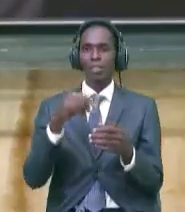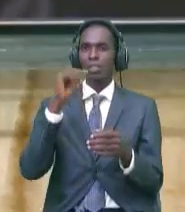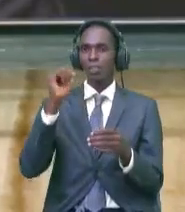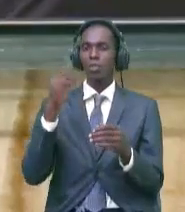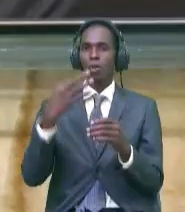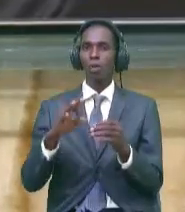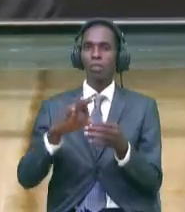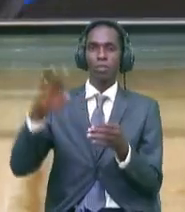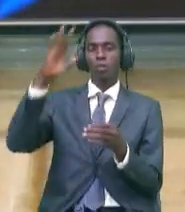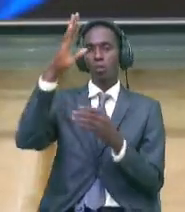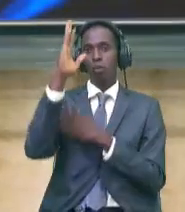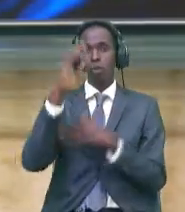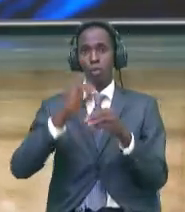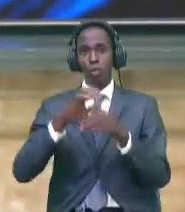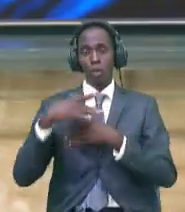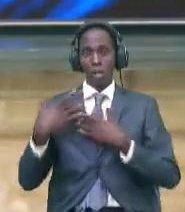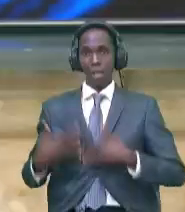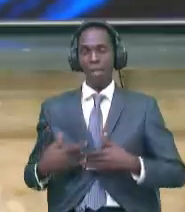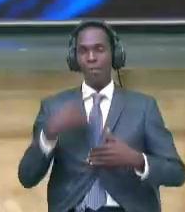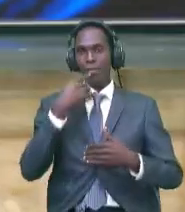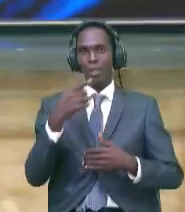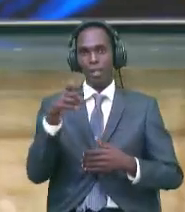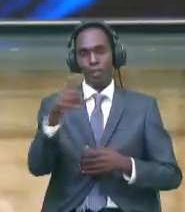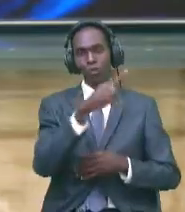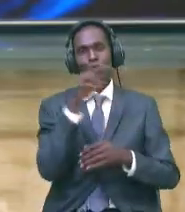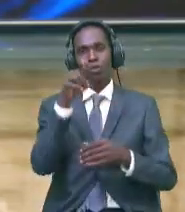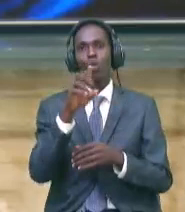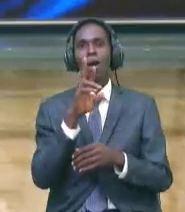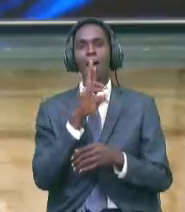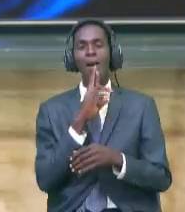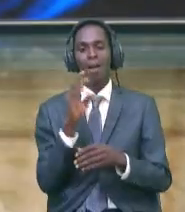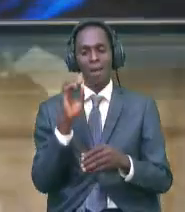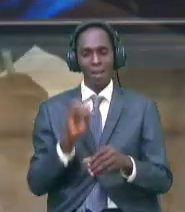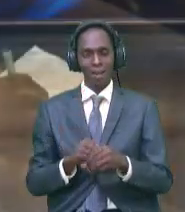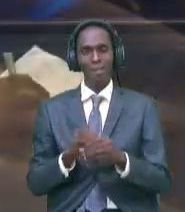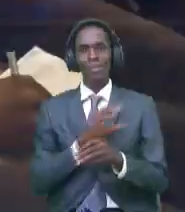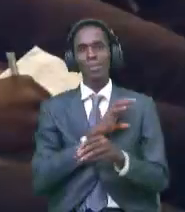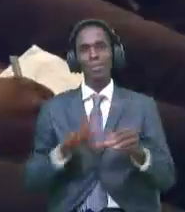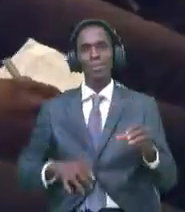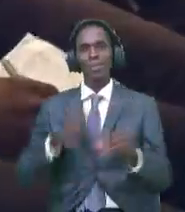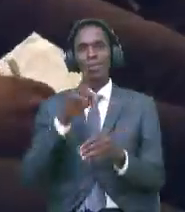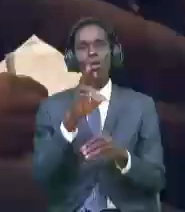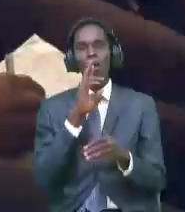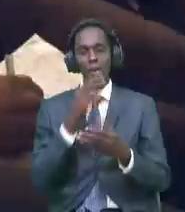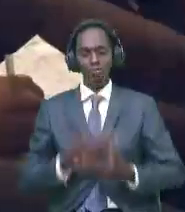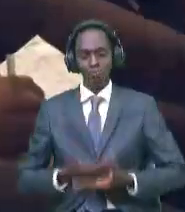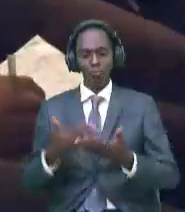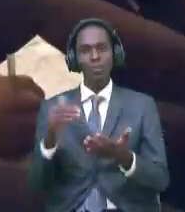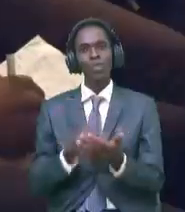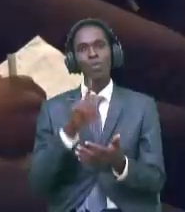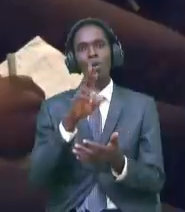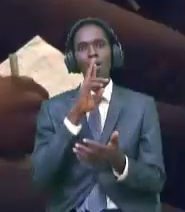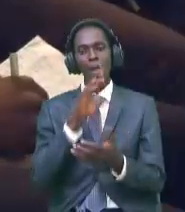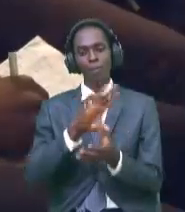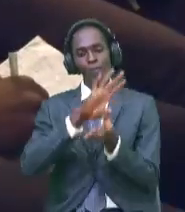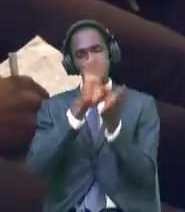heart, you are in Christ. You are born again. You are converted. And